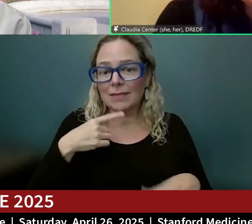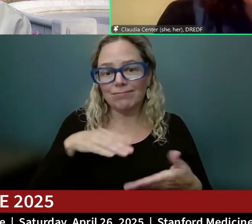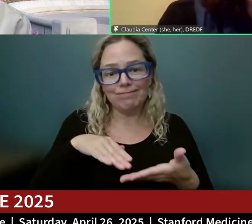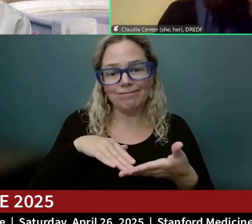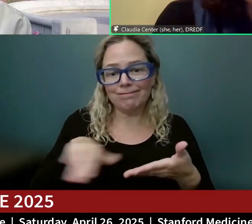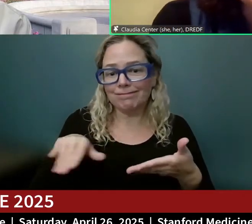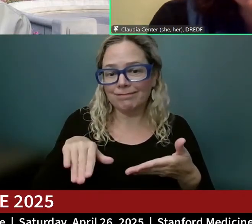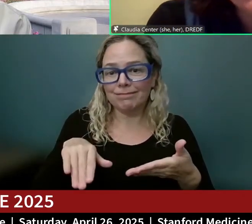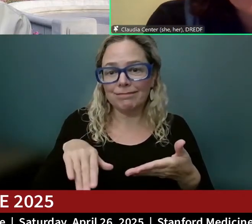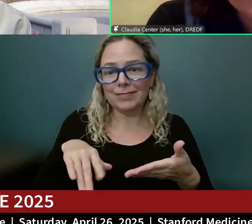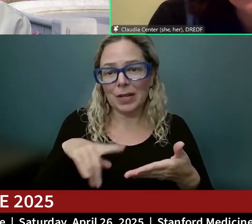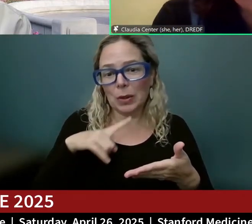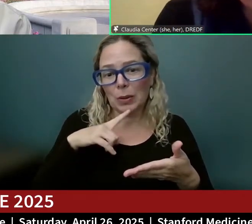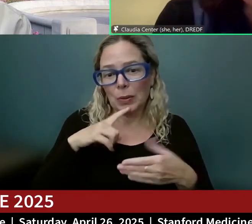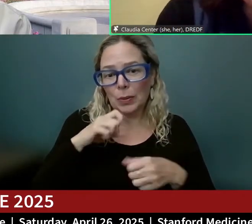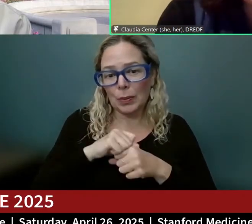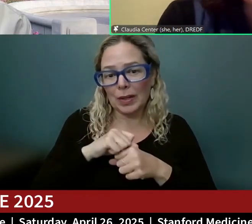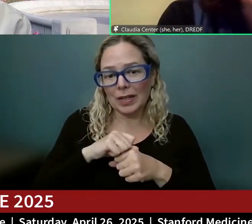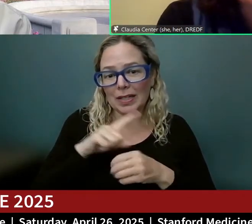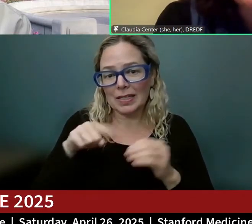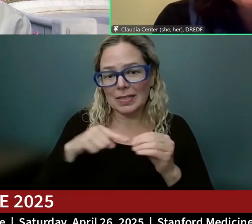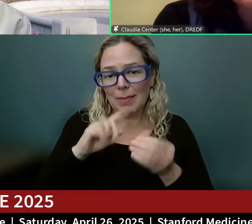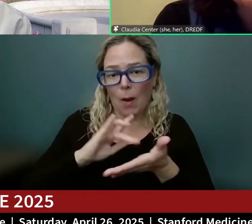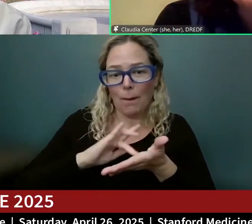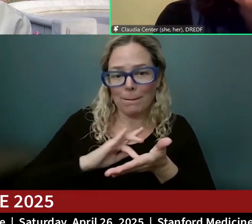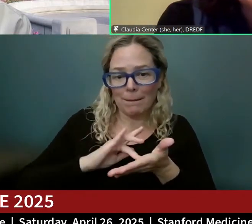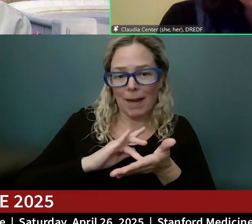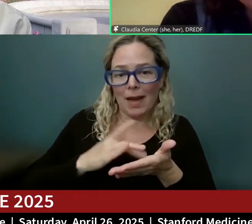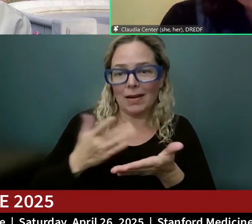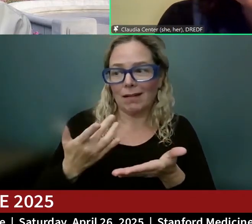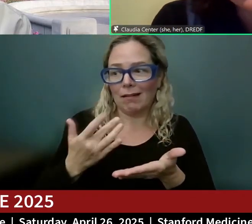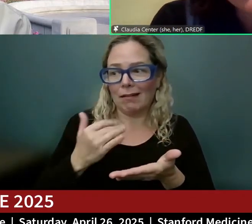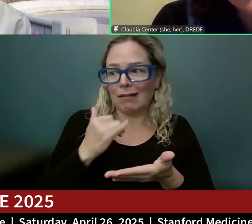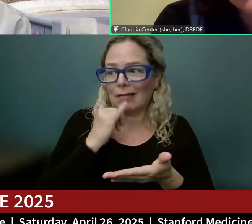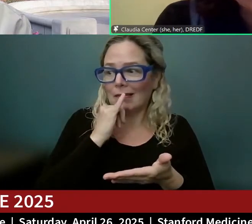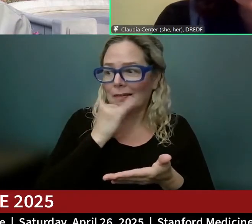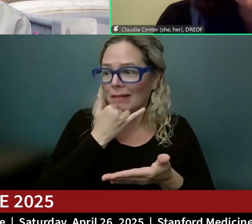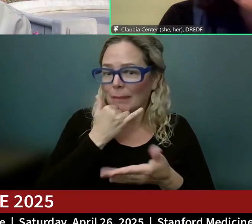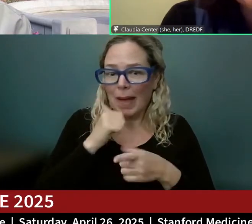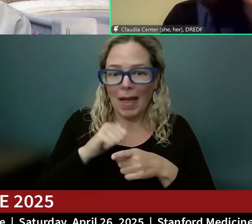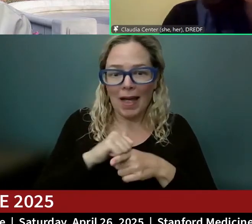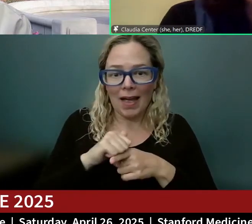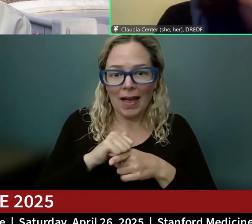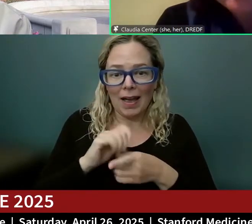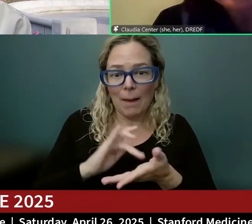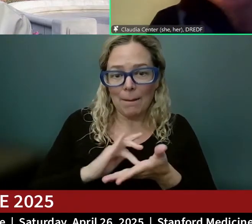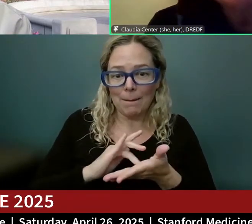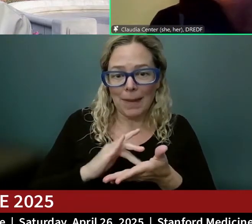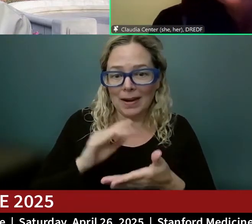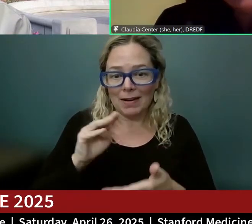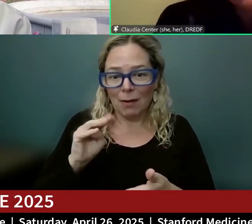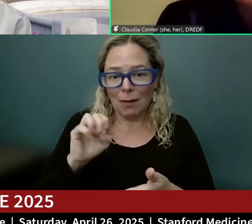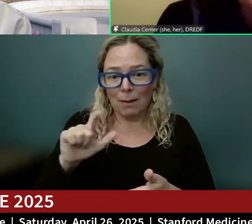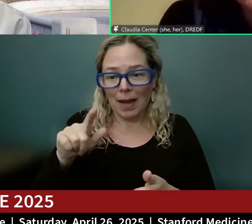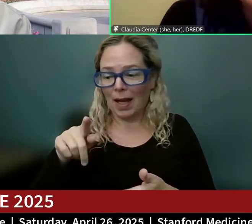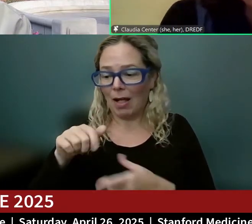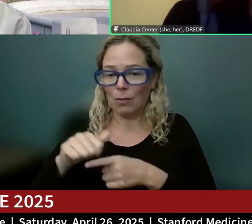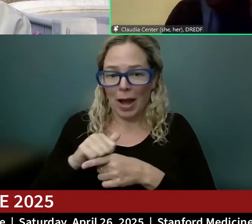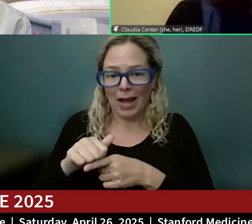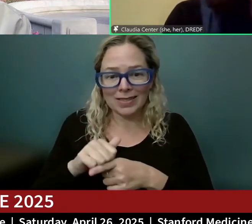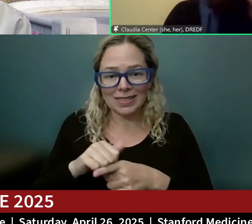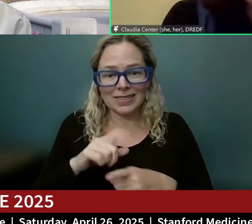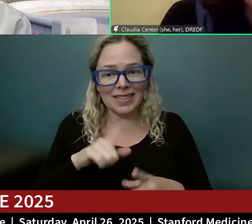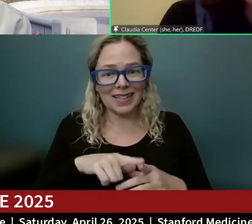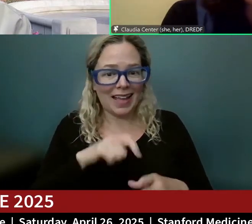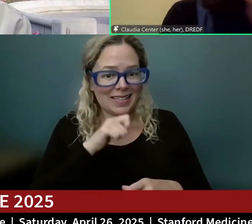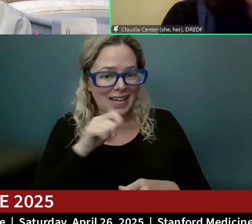and said, really this is about medical malpractice, whether, he got the right treatment as medical malpractice. That's not disability discrimination,